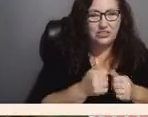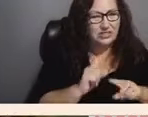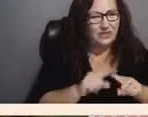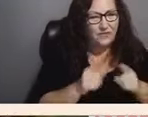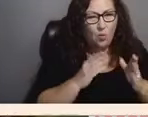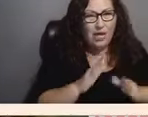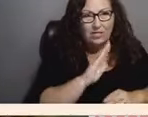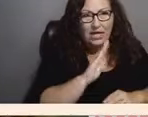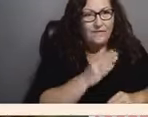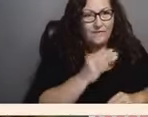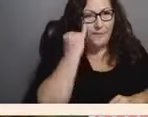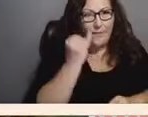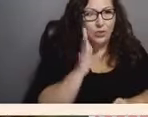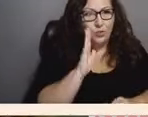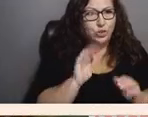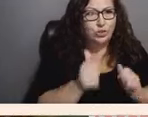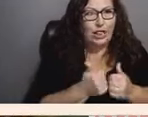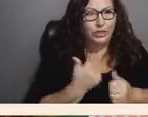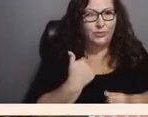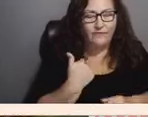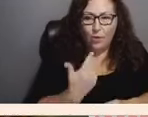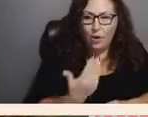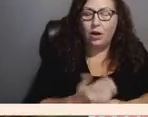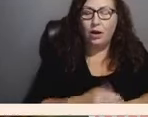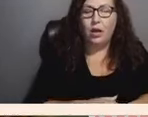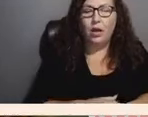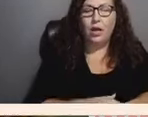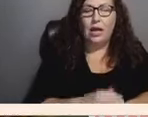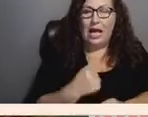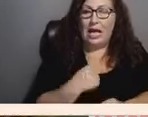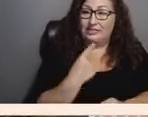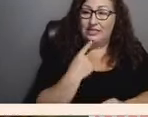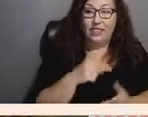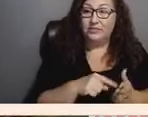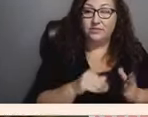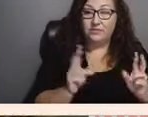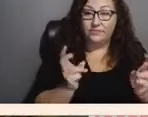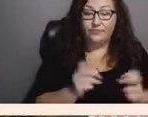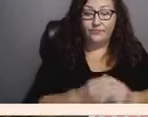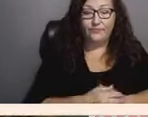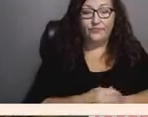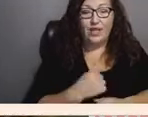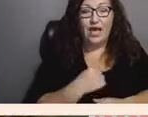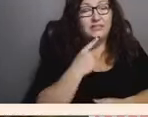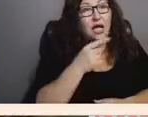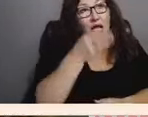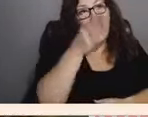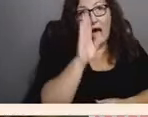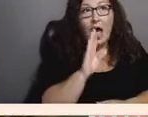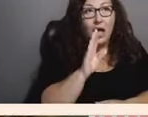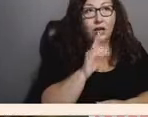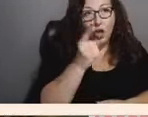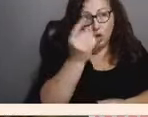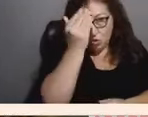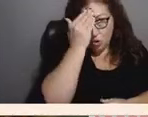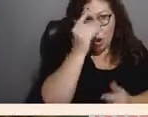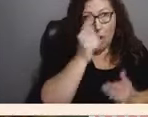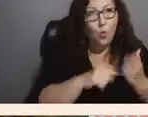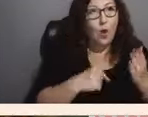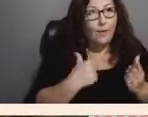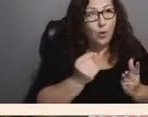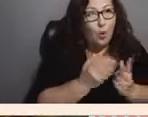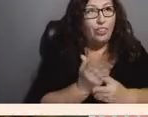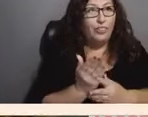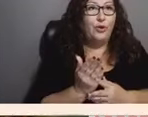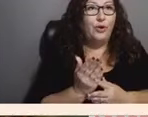challenged before, I say this. I say, God, you know what I'm going through. You know